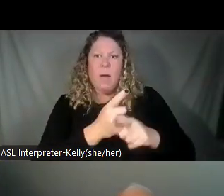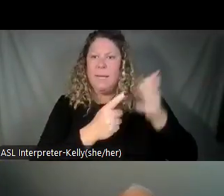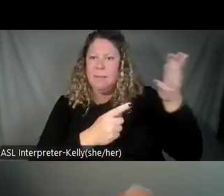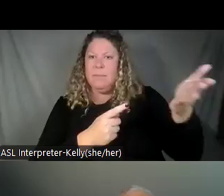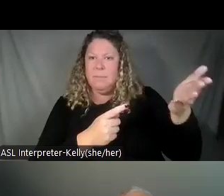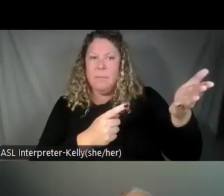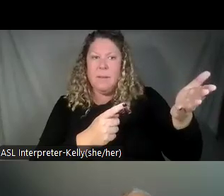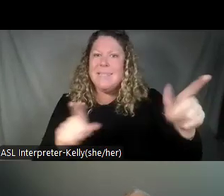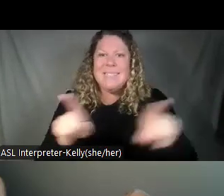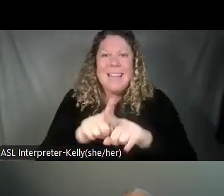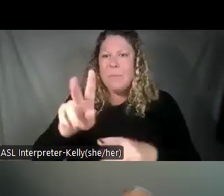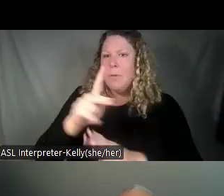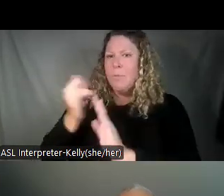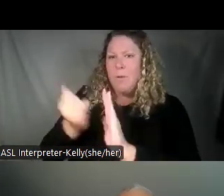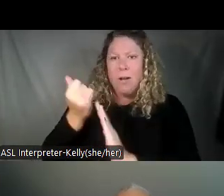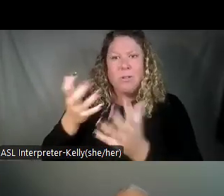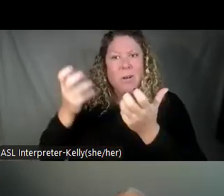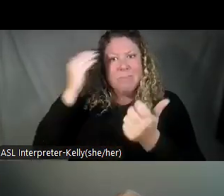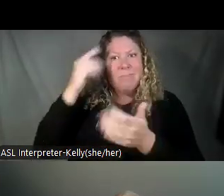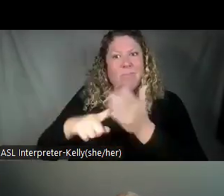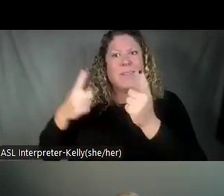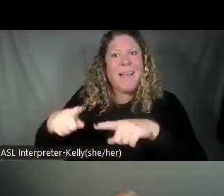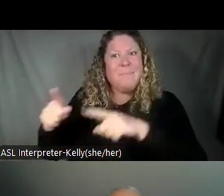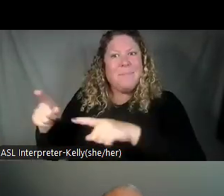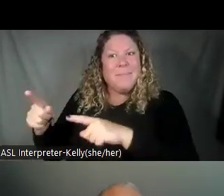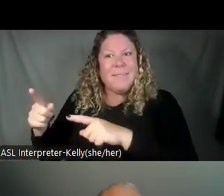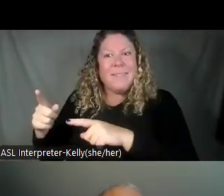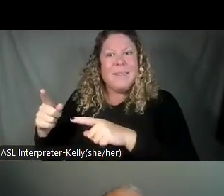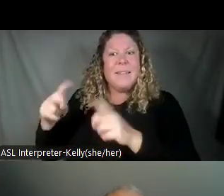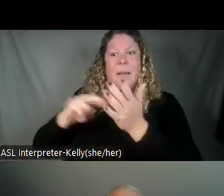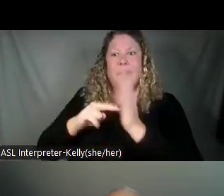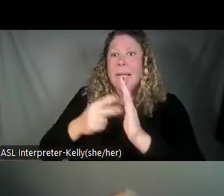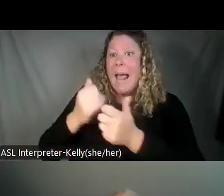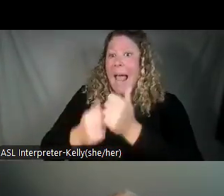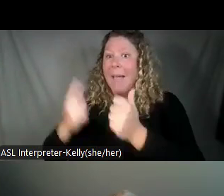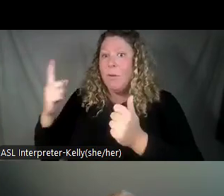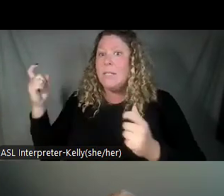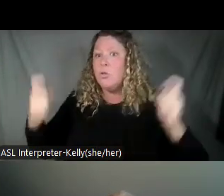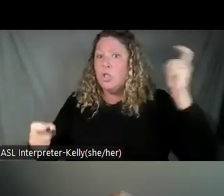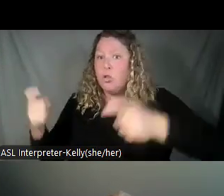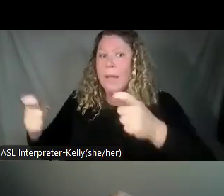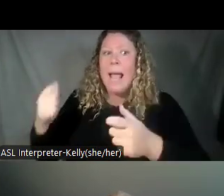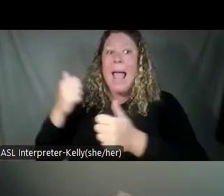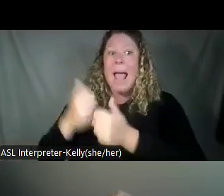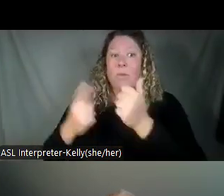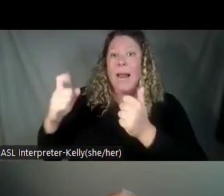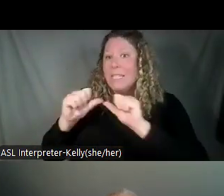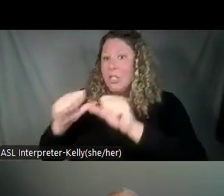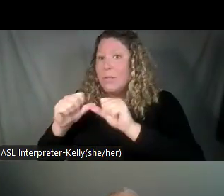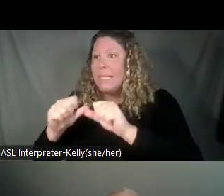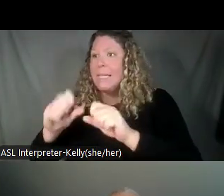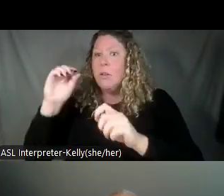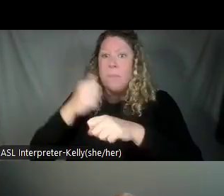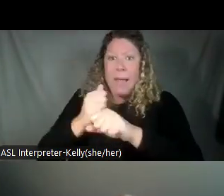what's going on, which means that everybody has to contribute. Everybody has to keep the scoreboard up